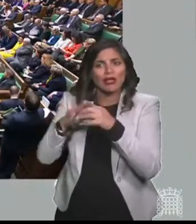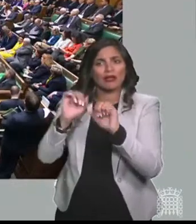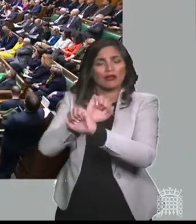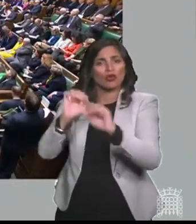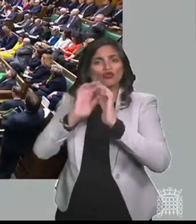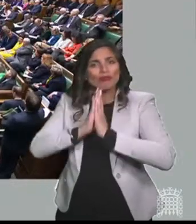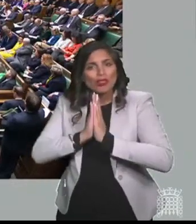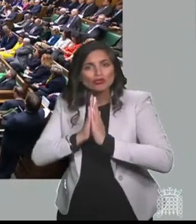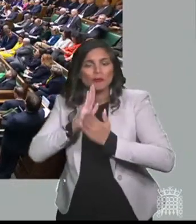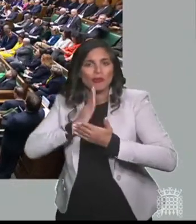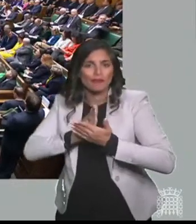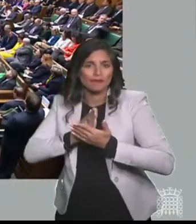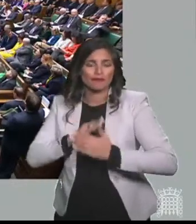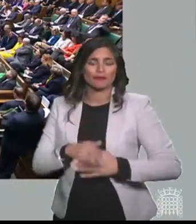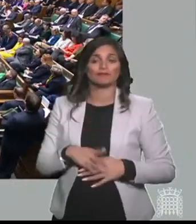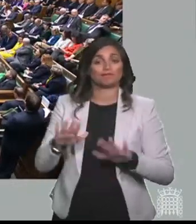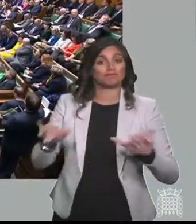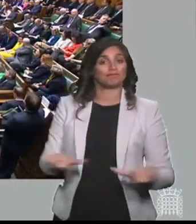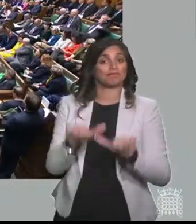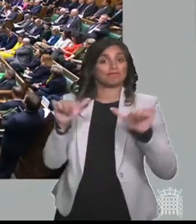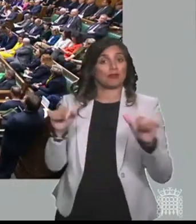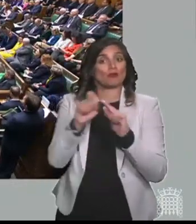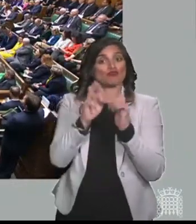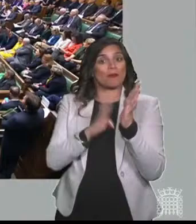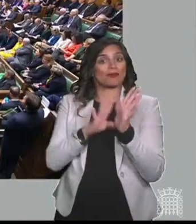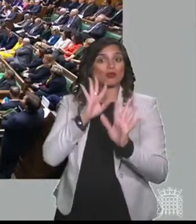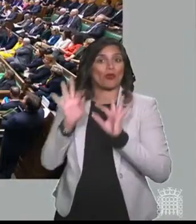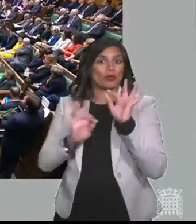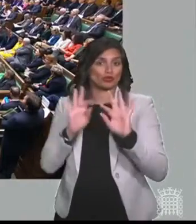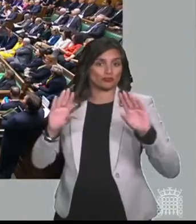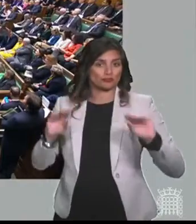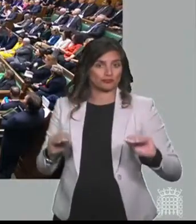That completes Prime Minister's questions.